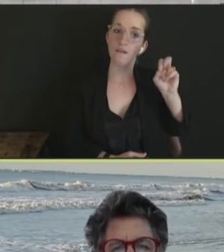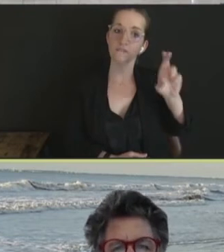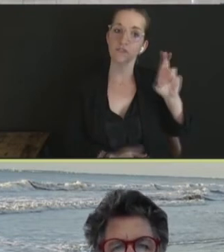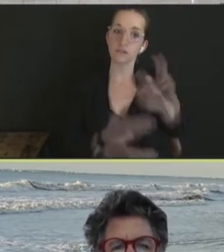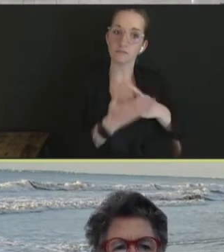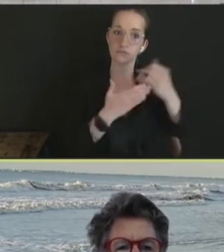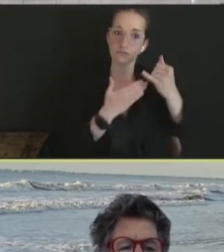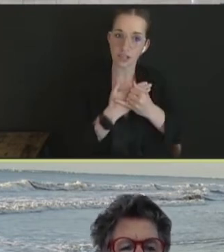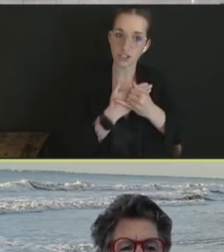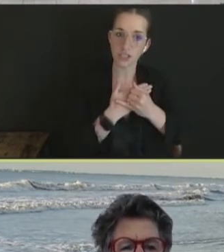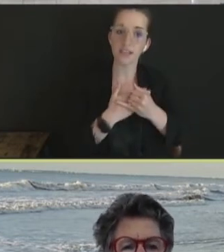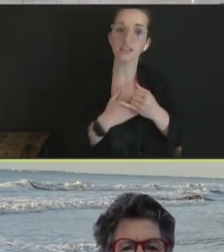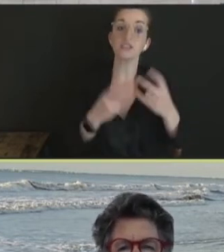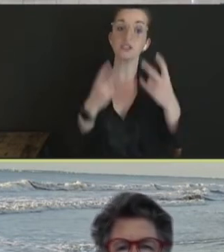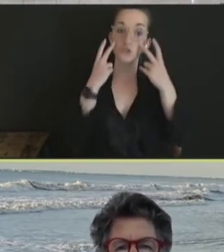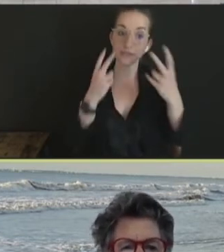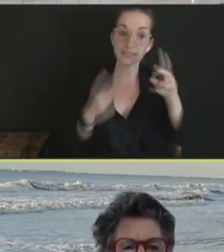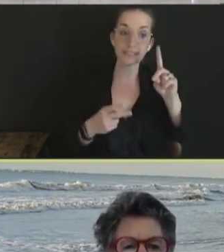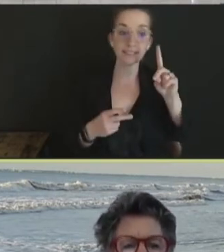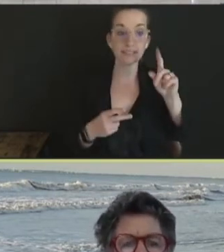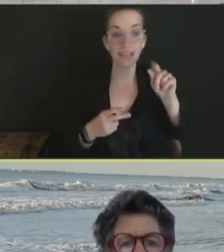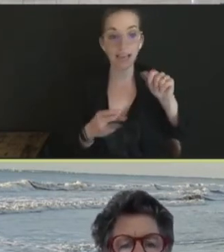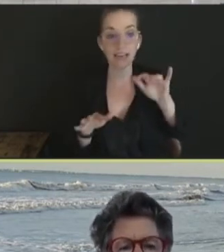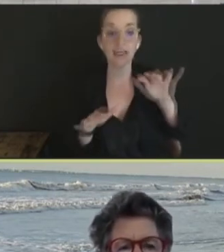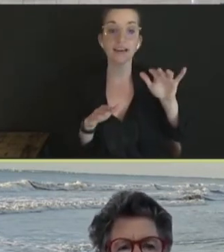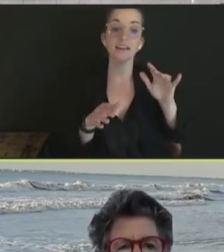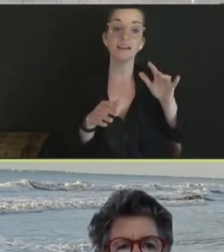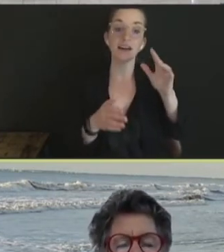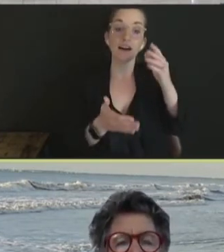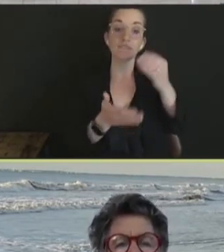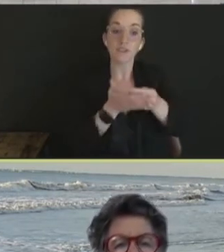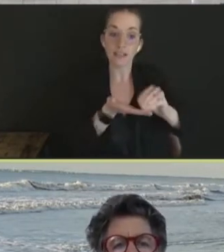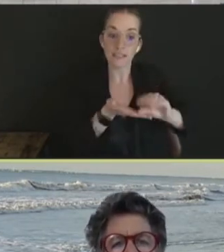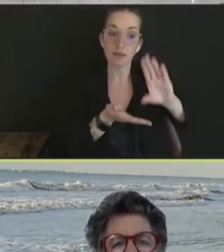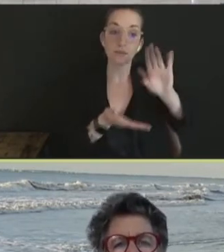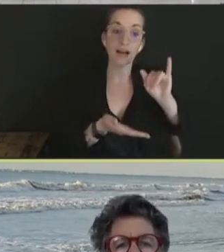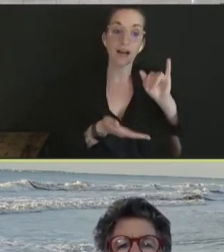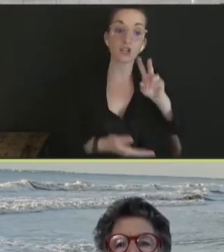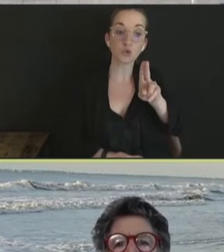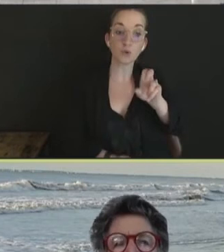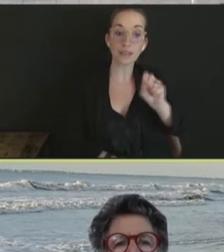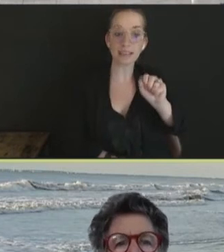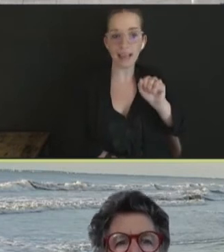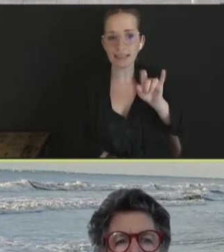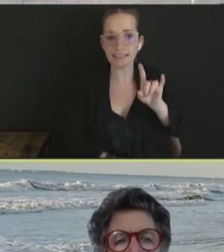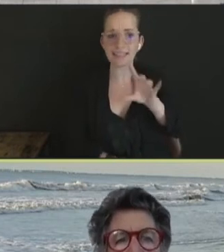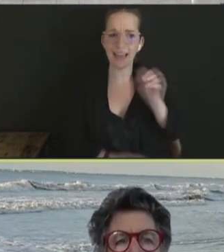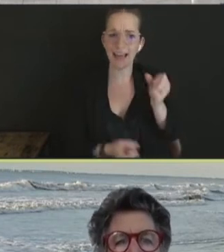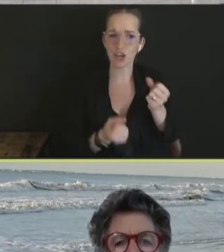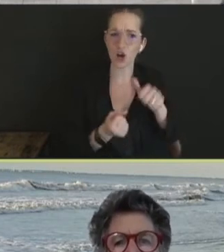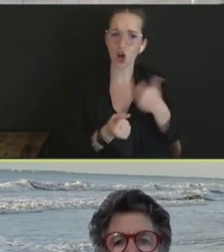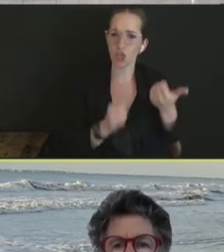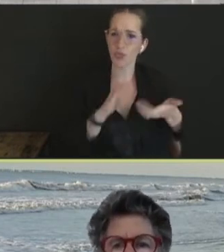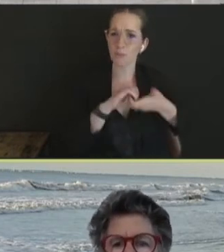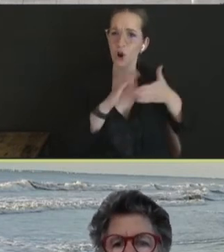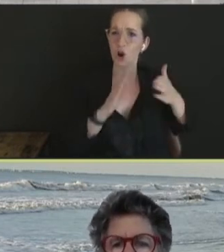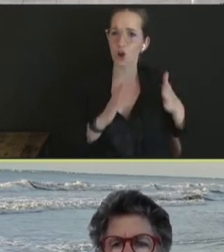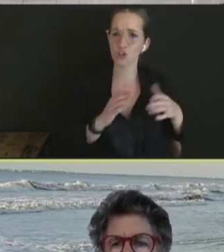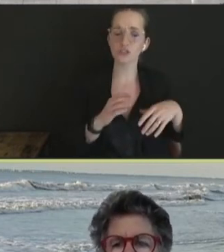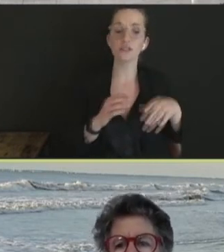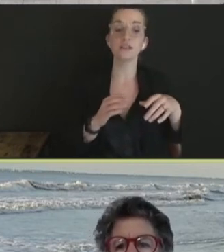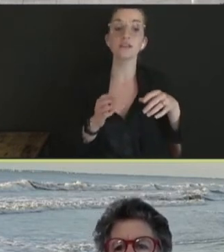Davis and the Global Virome Project funded by USAID and many other partners that looks at viral